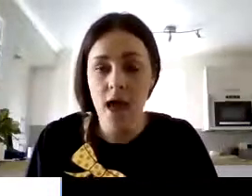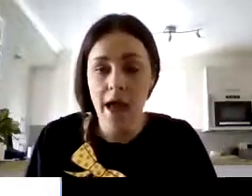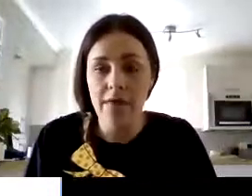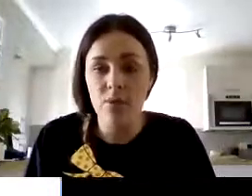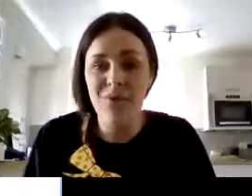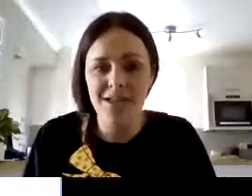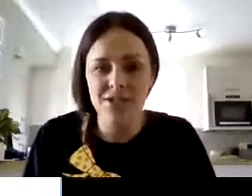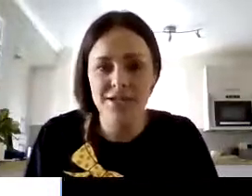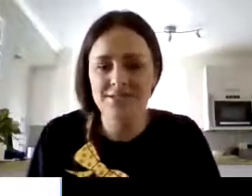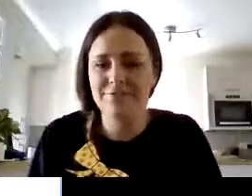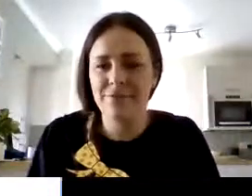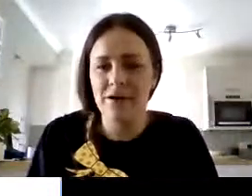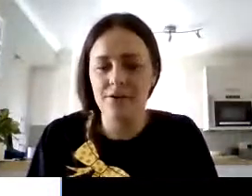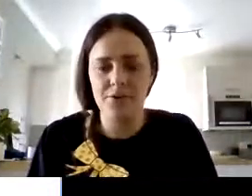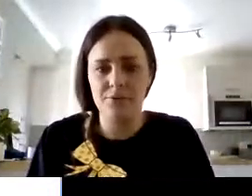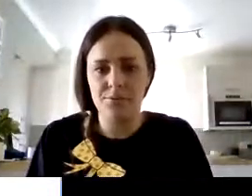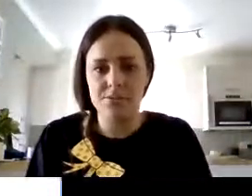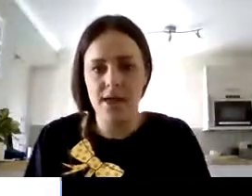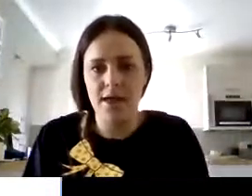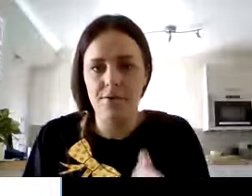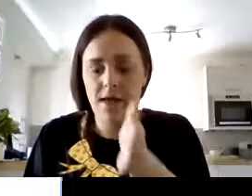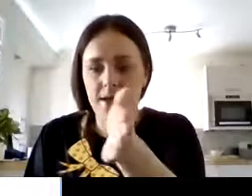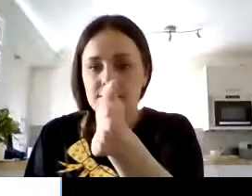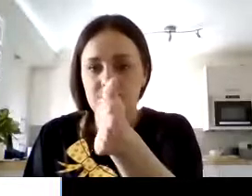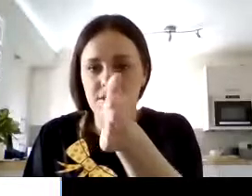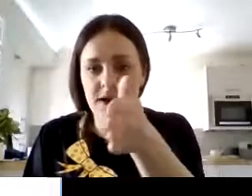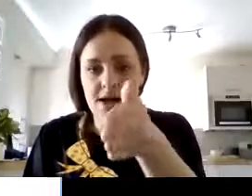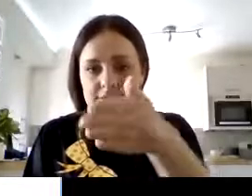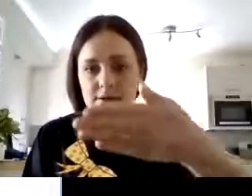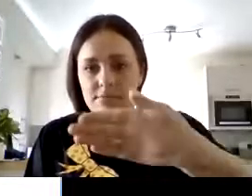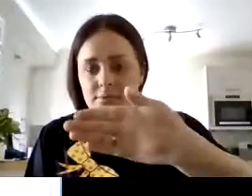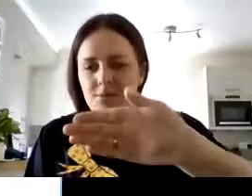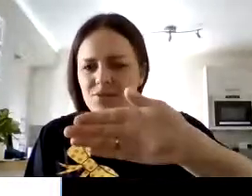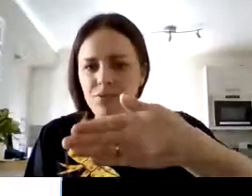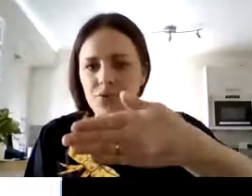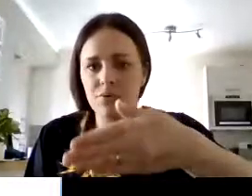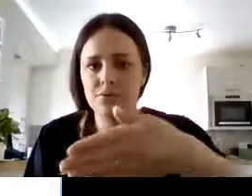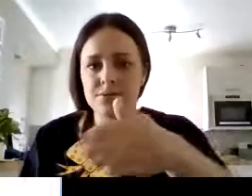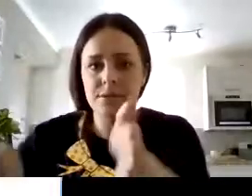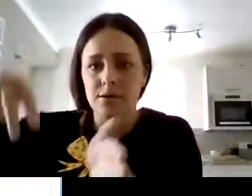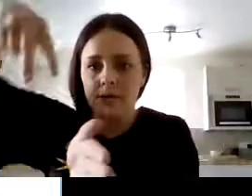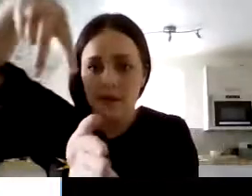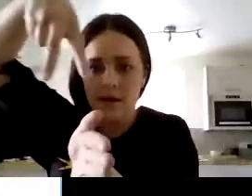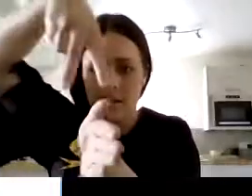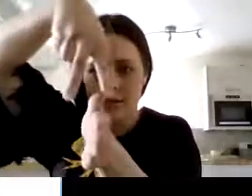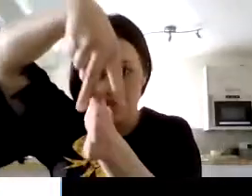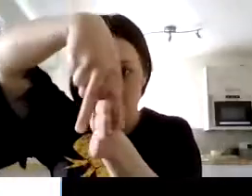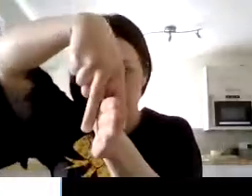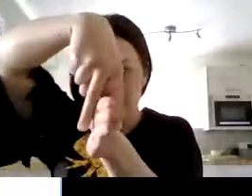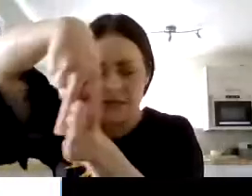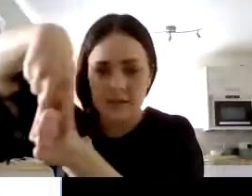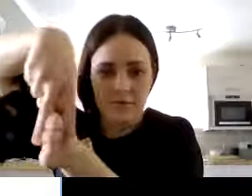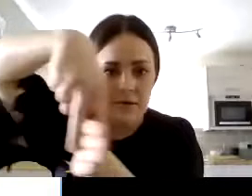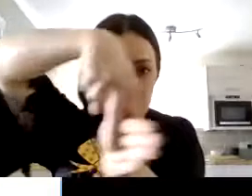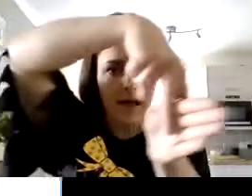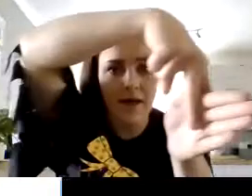Okay, and the witch likes to fly on her broomstick, okay? So we're gonna put our hand out, like we do for horse, okay? And stick our